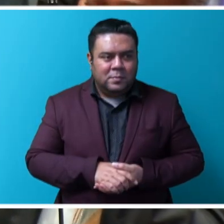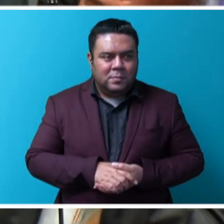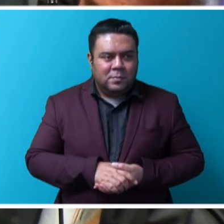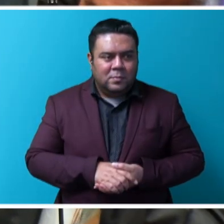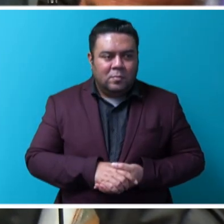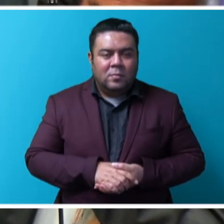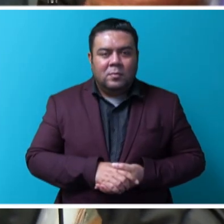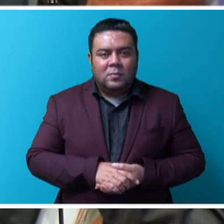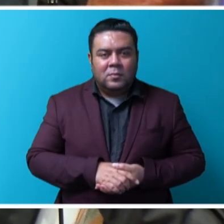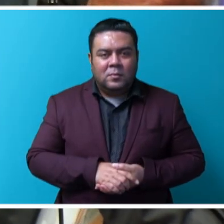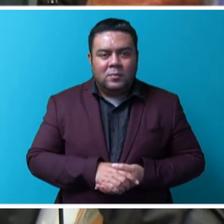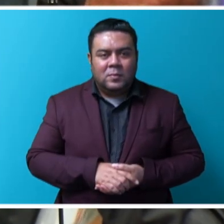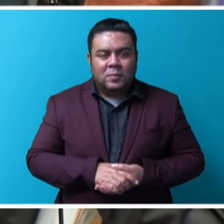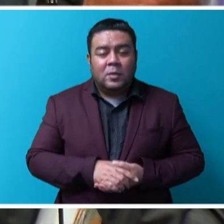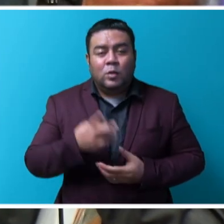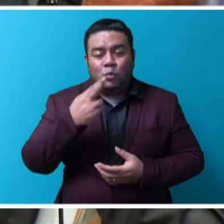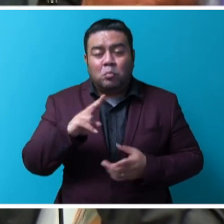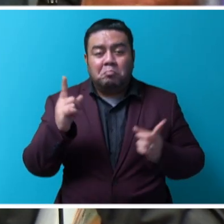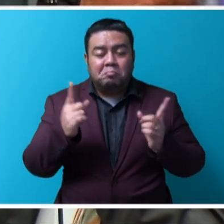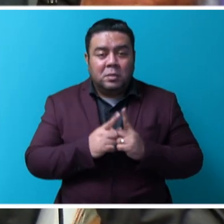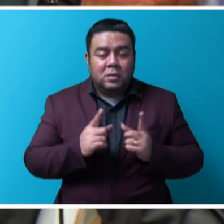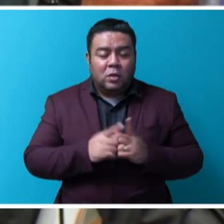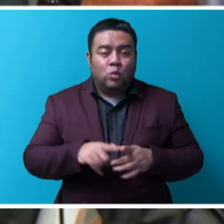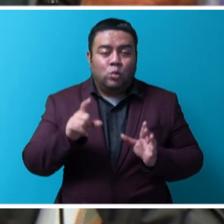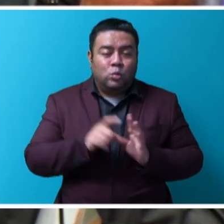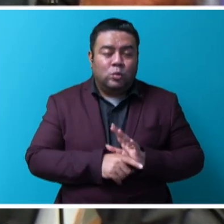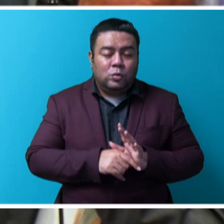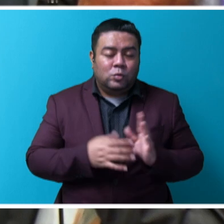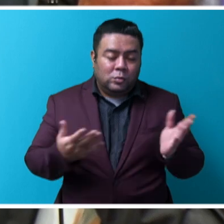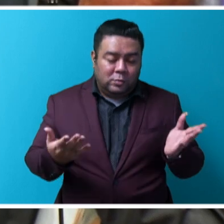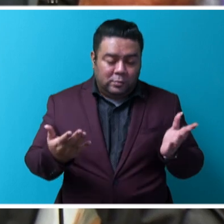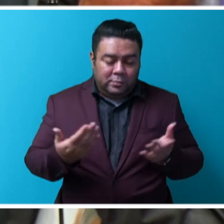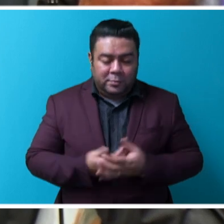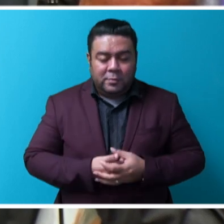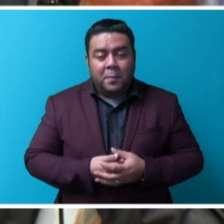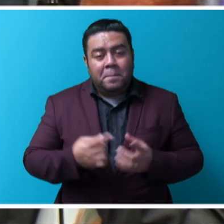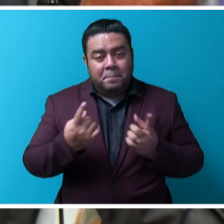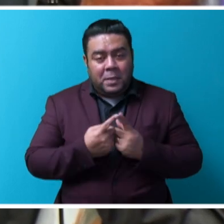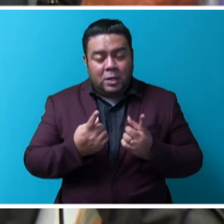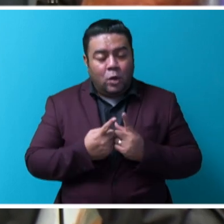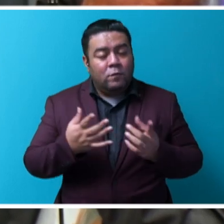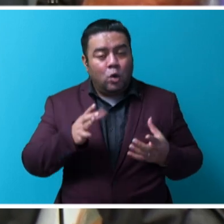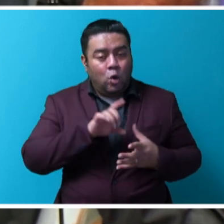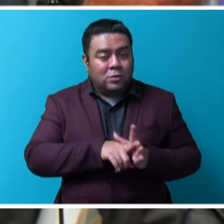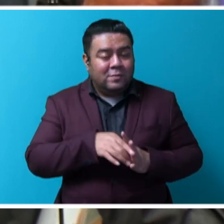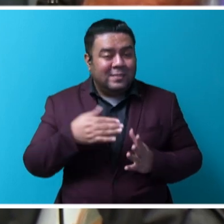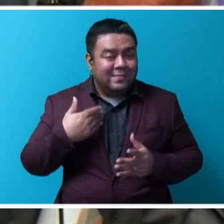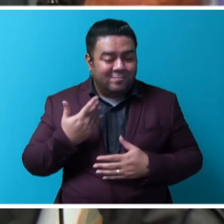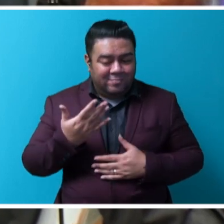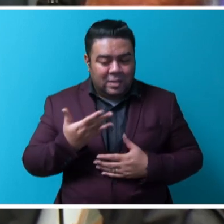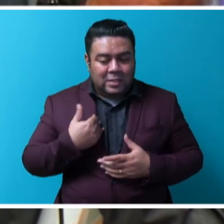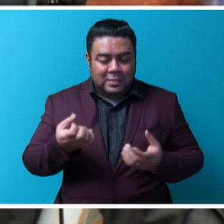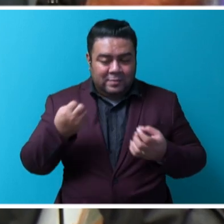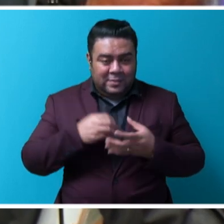proposed parties in the opposition. And the people are so happy about this, they don't want to sign in those, to